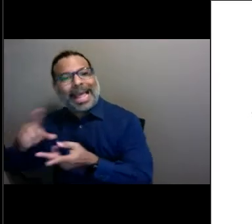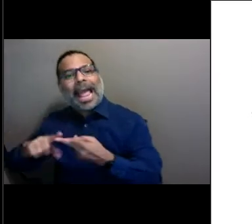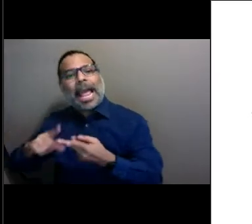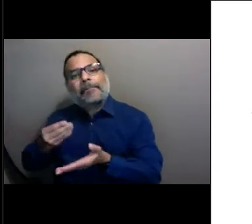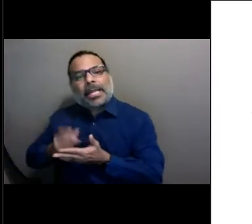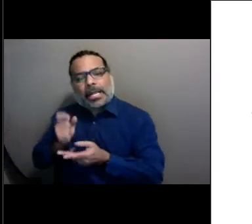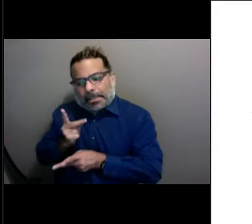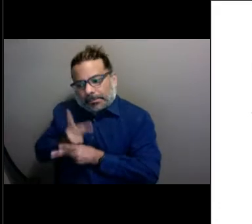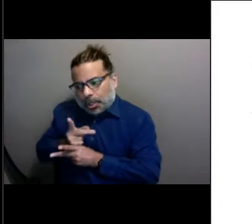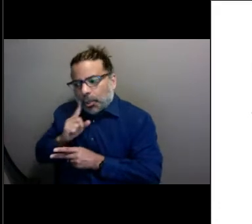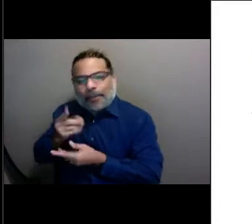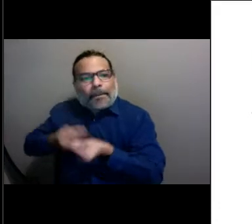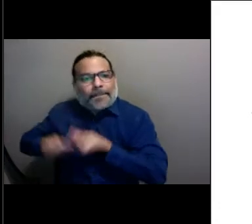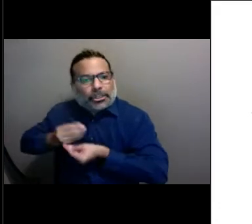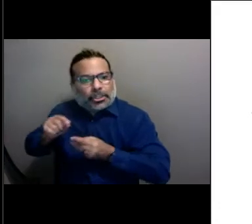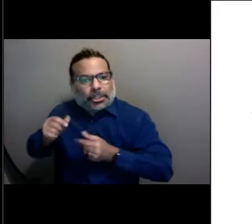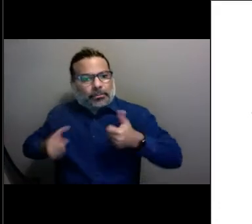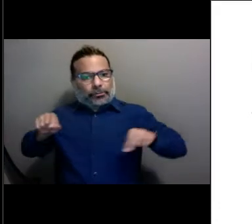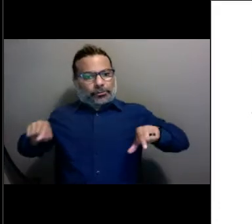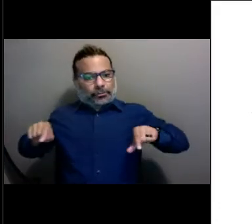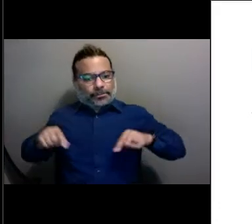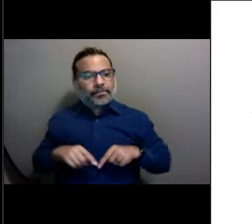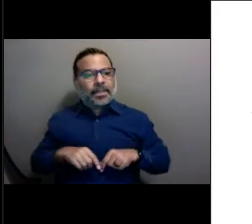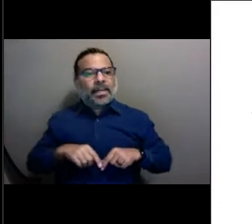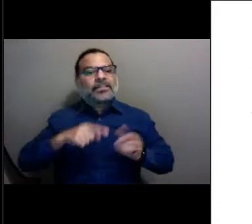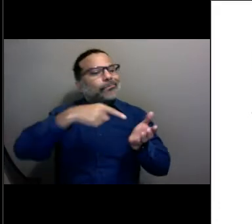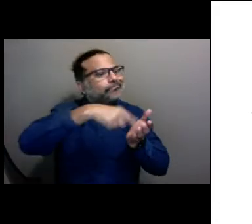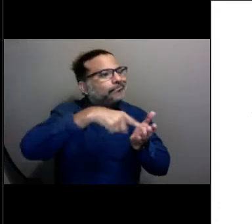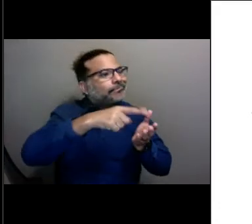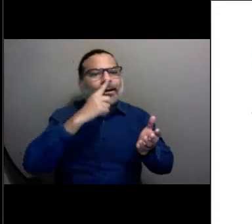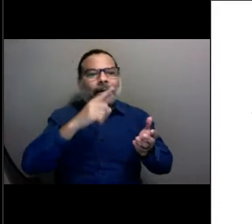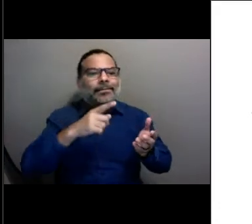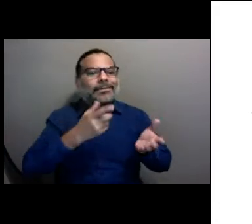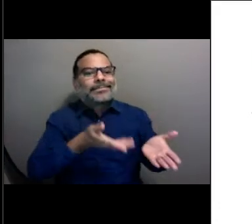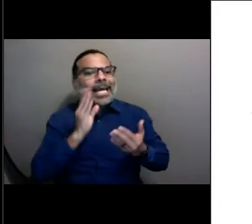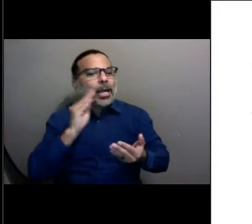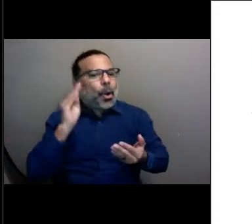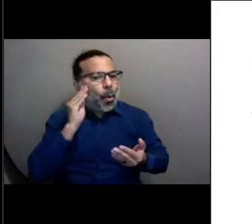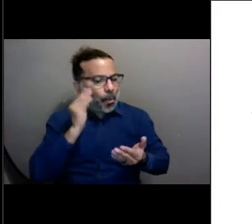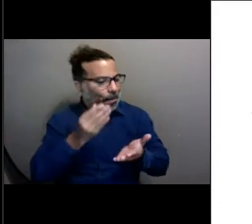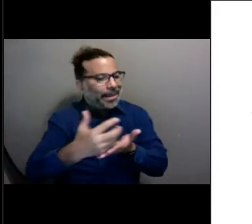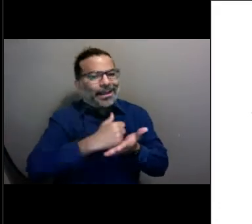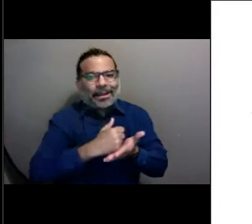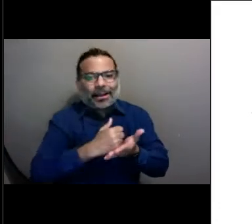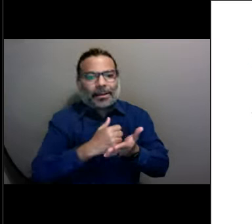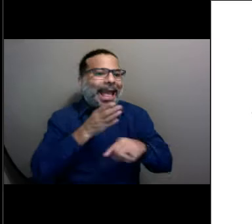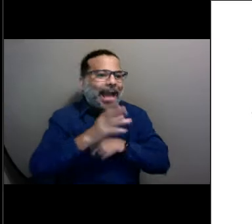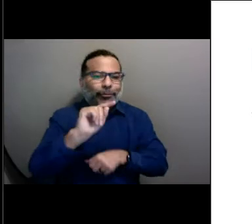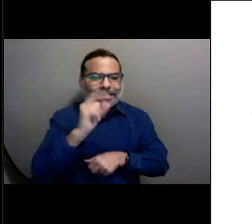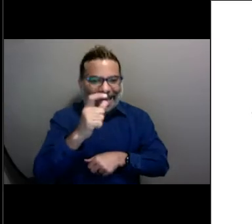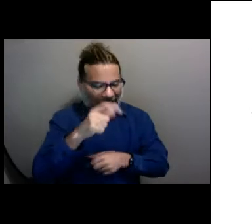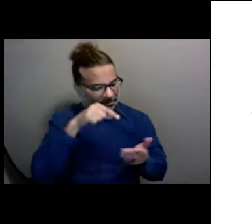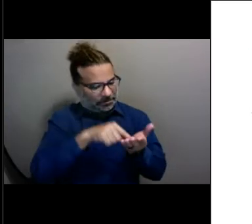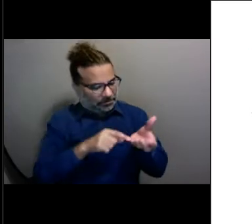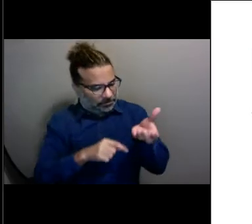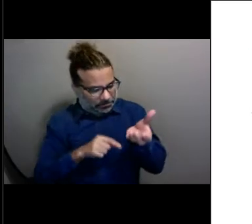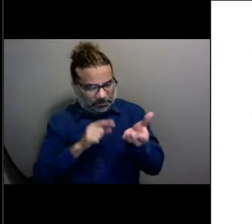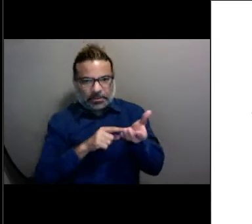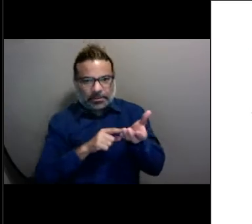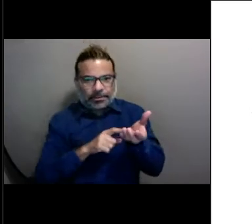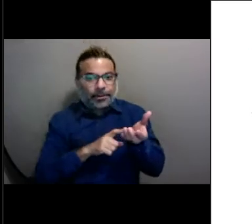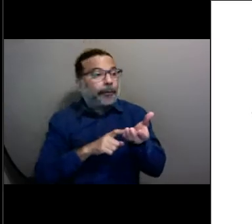size. Disposable income is what we call take-home income, the after-tax income where you